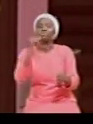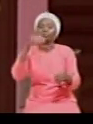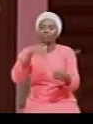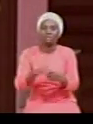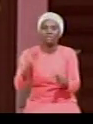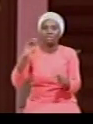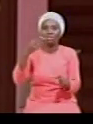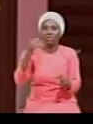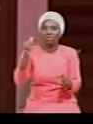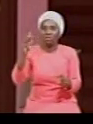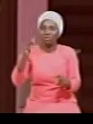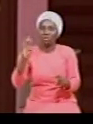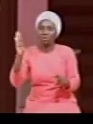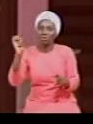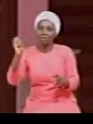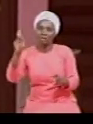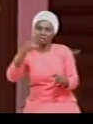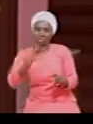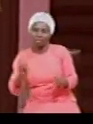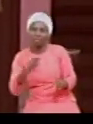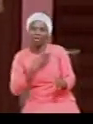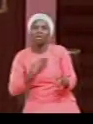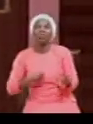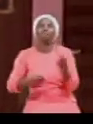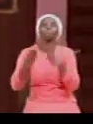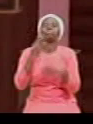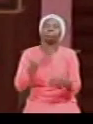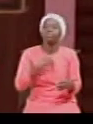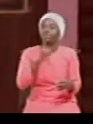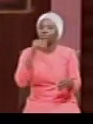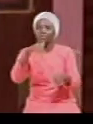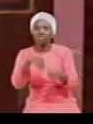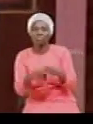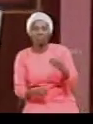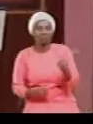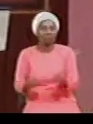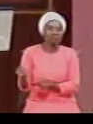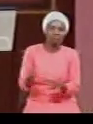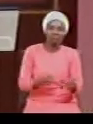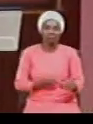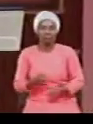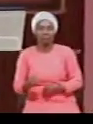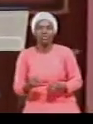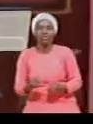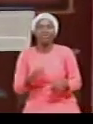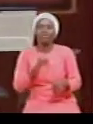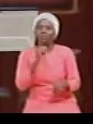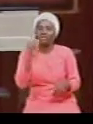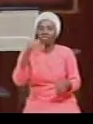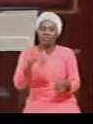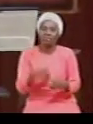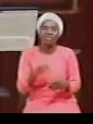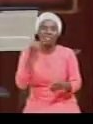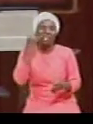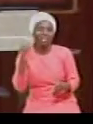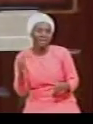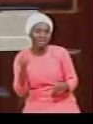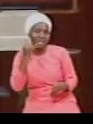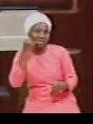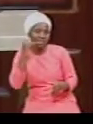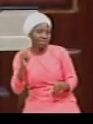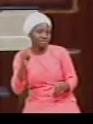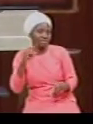and wantonness, not in strife, not in envying. And